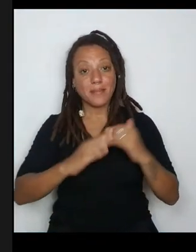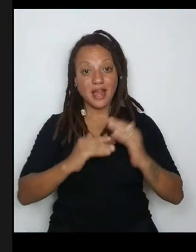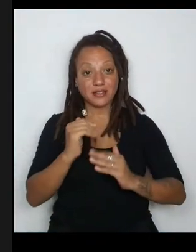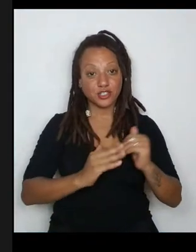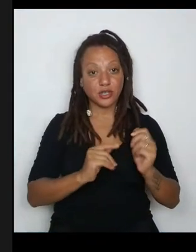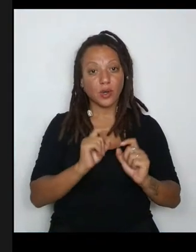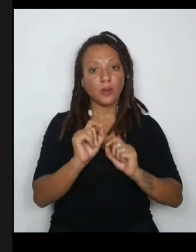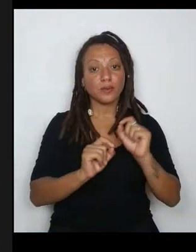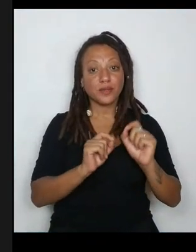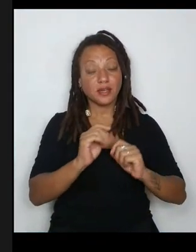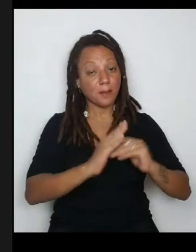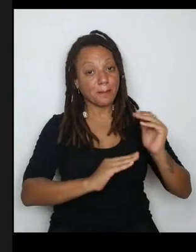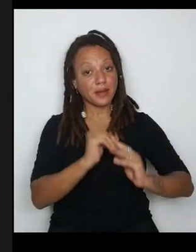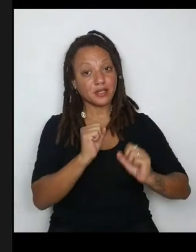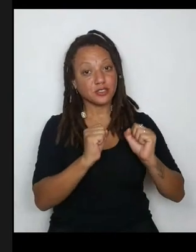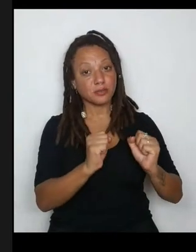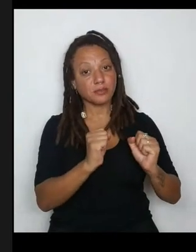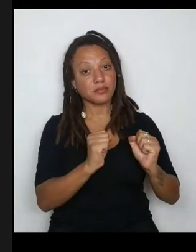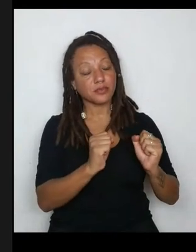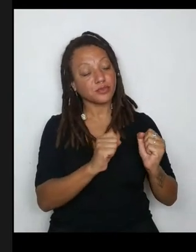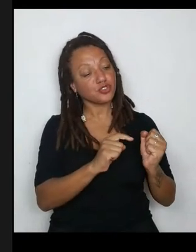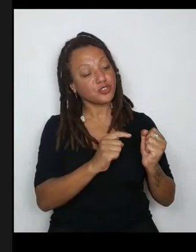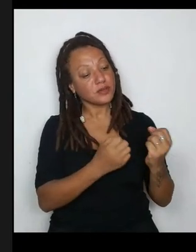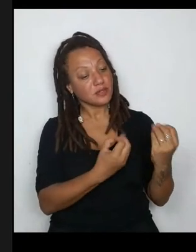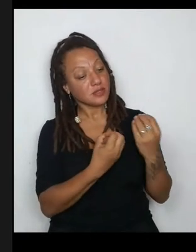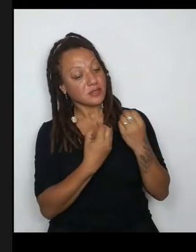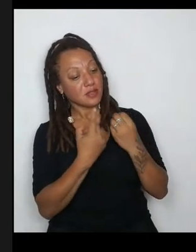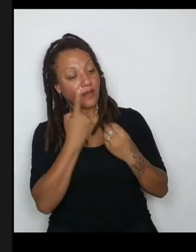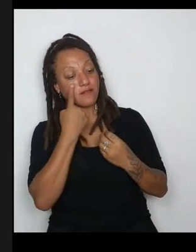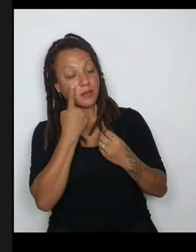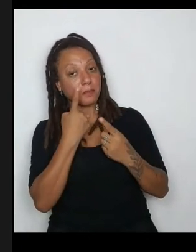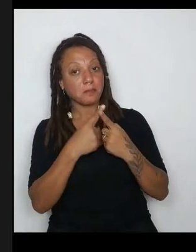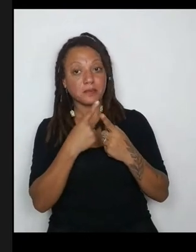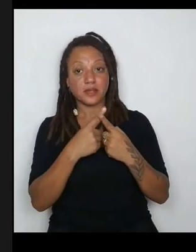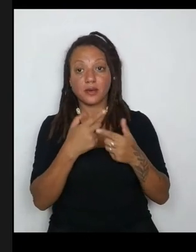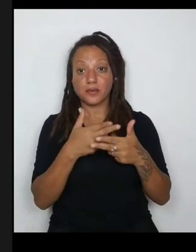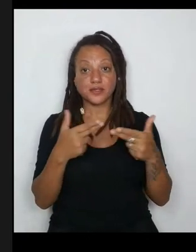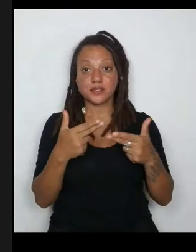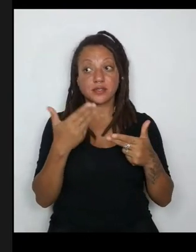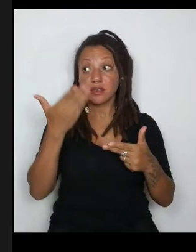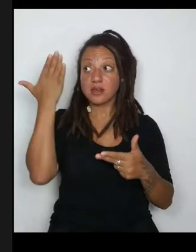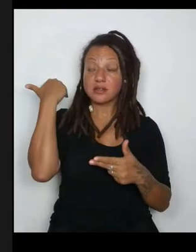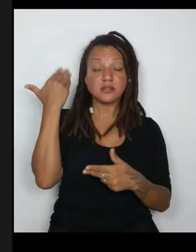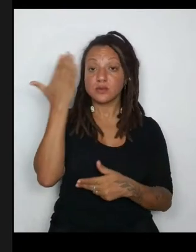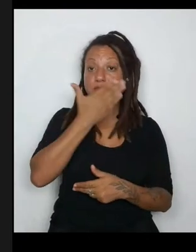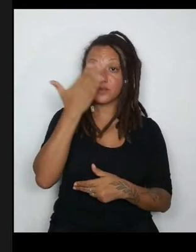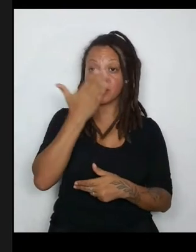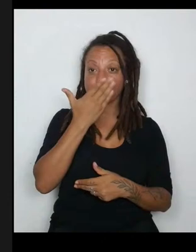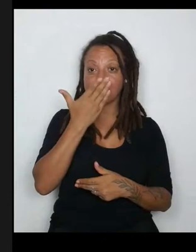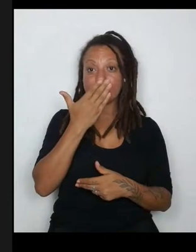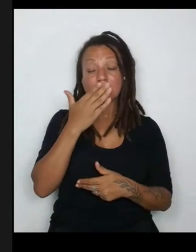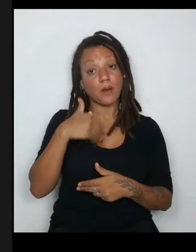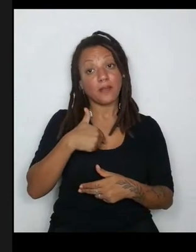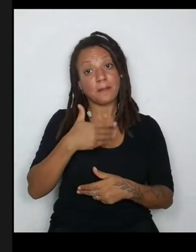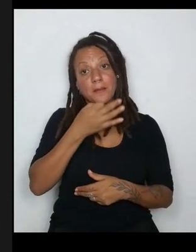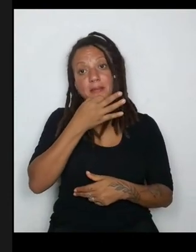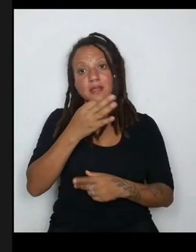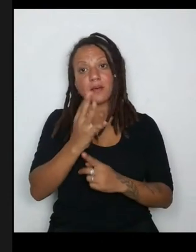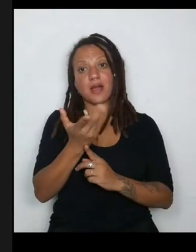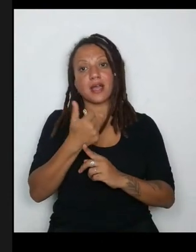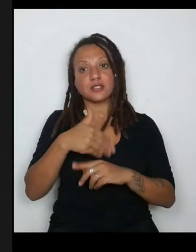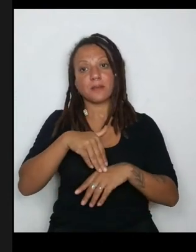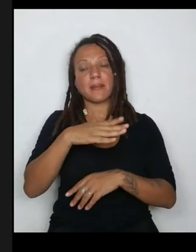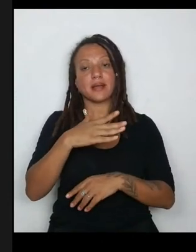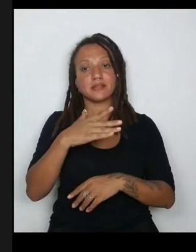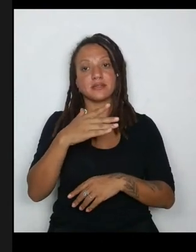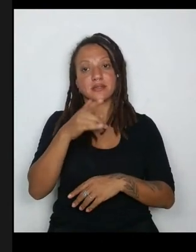before and the art is what is in what interests me and so um so so that's that's where i would go